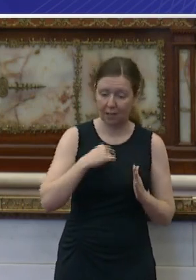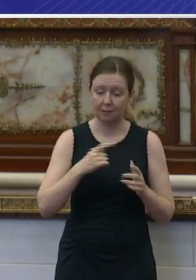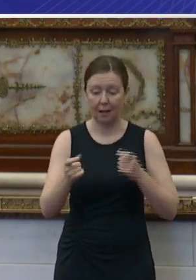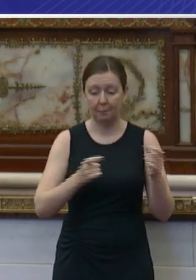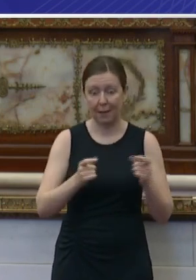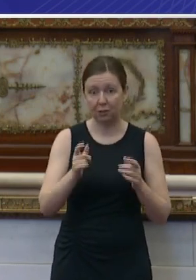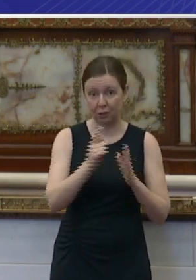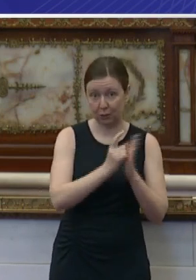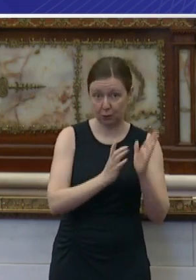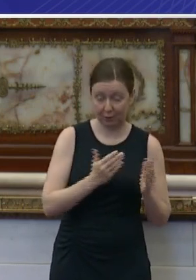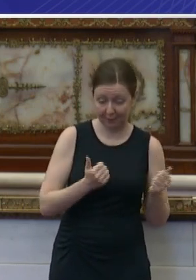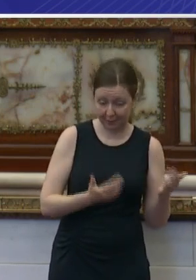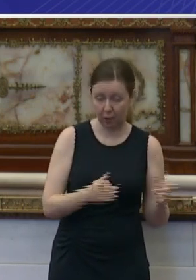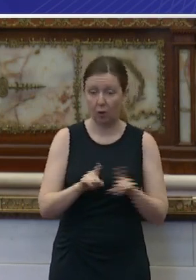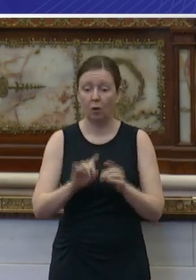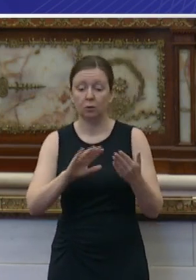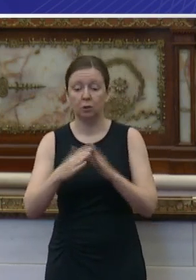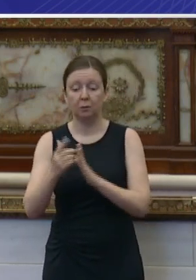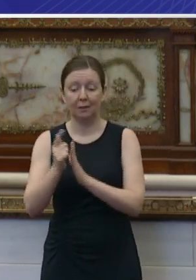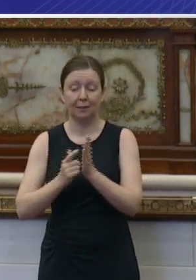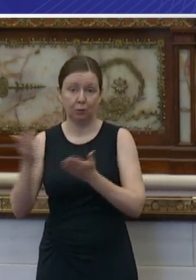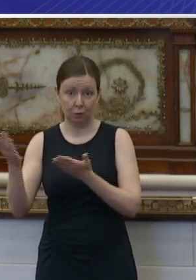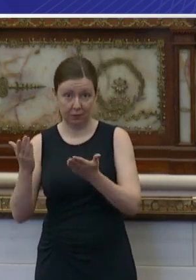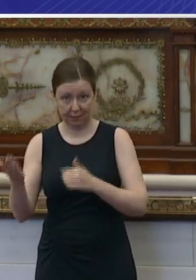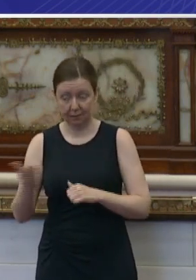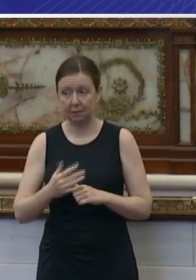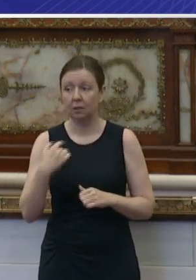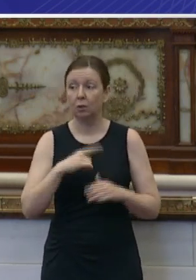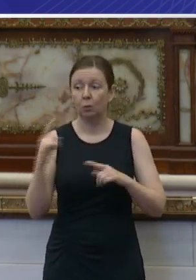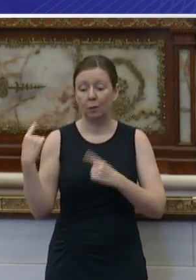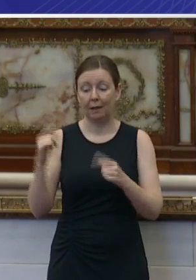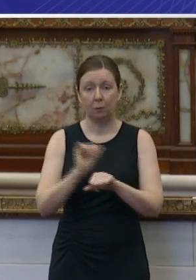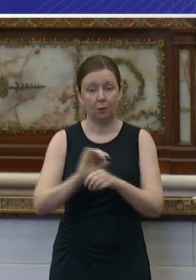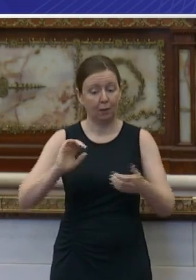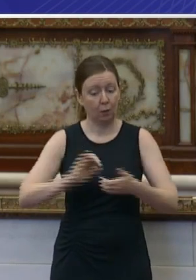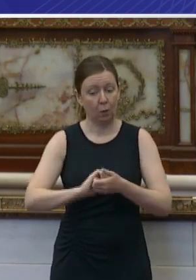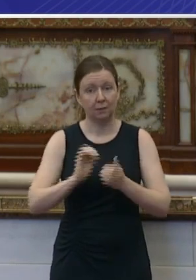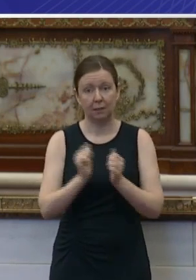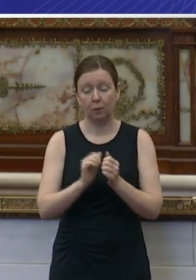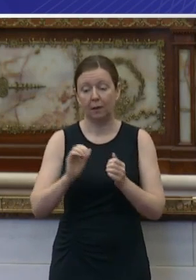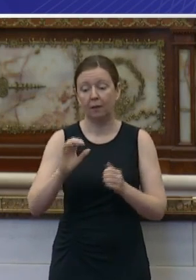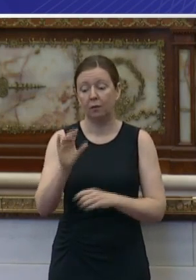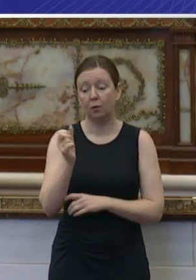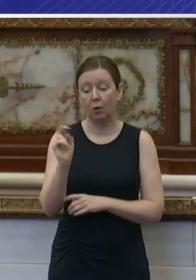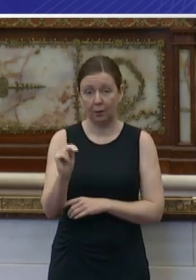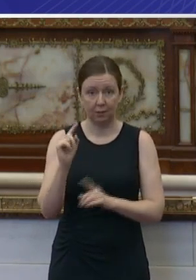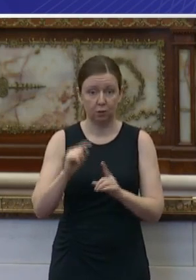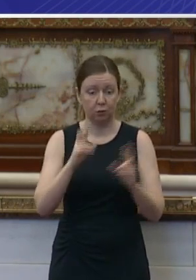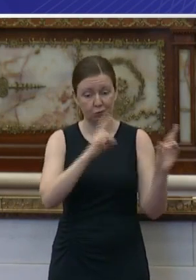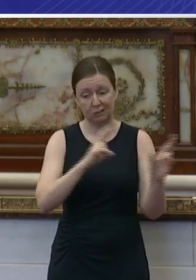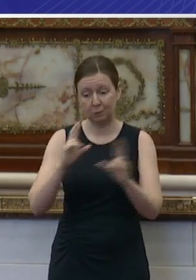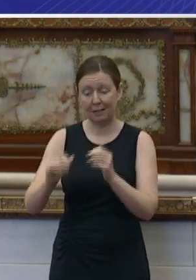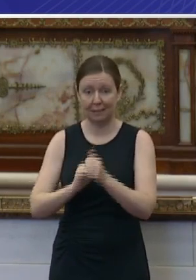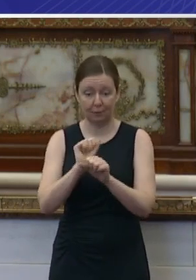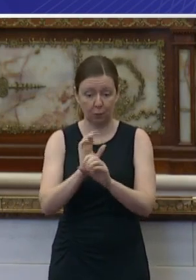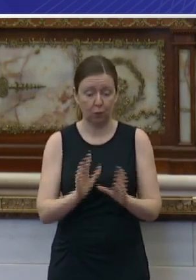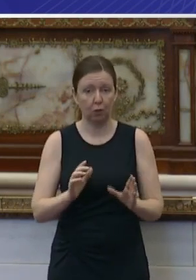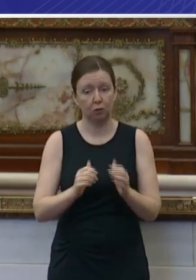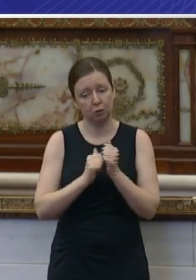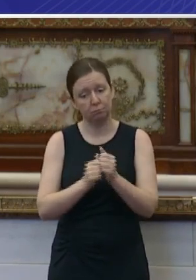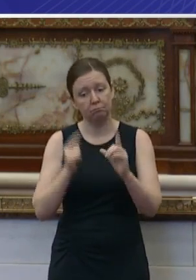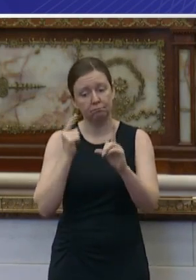managing attorney, as well as Community Legal Services. We have been working closely with the Coalition to Respect Every Worker to pursue